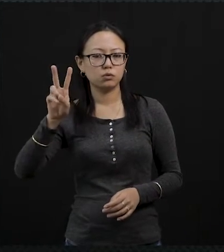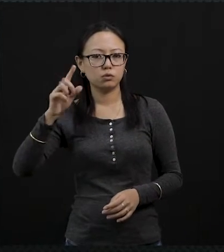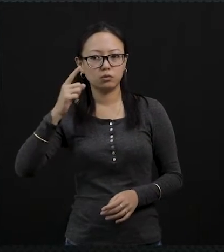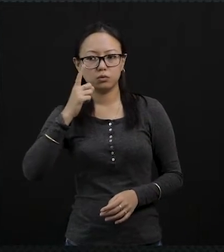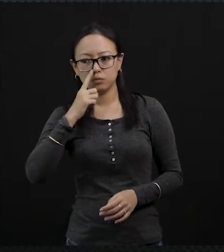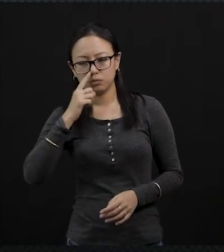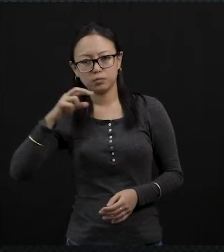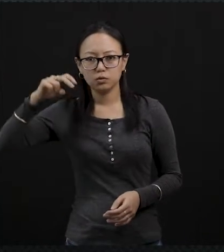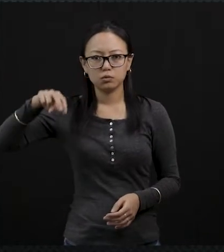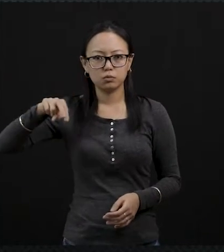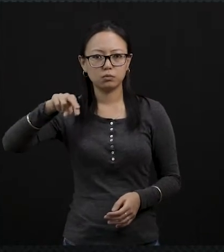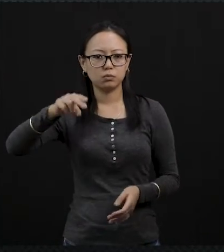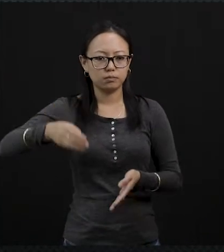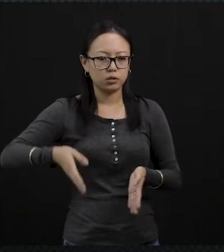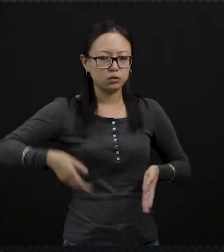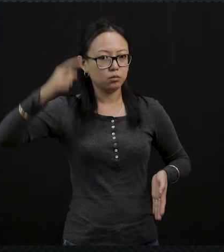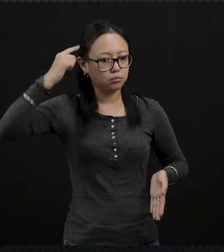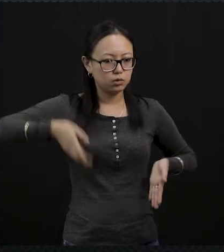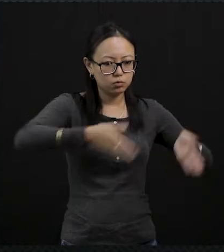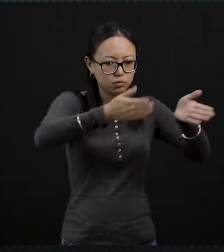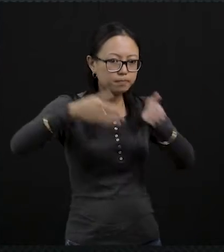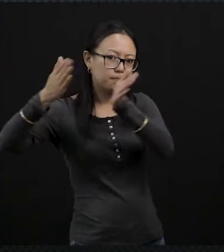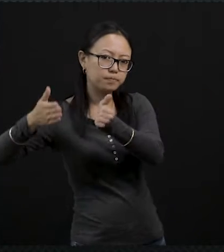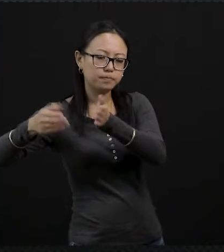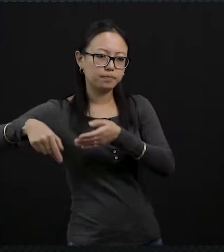road. We can see many cars here.